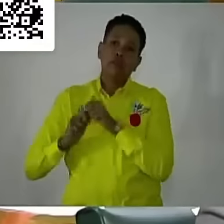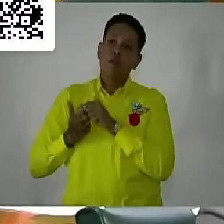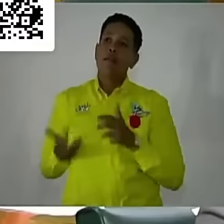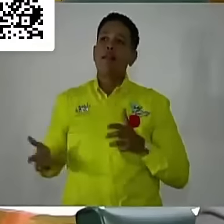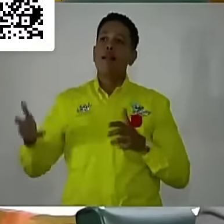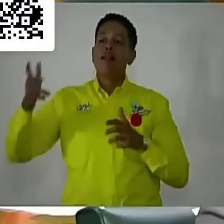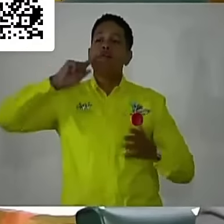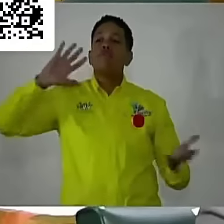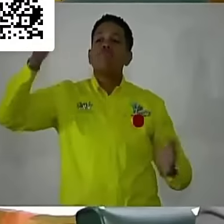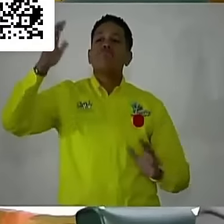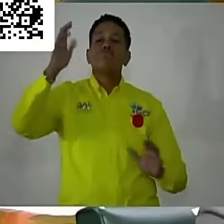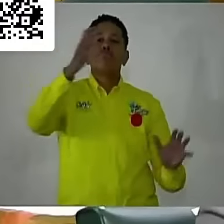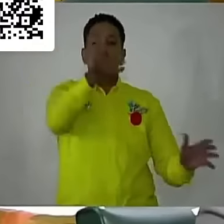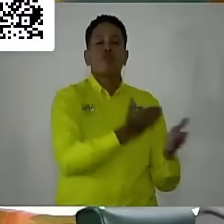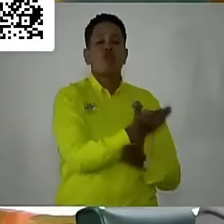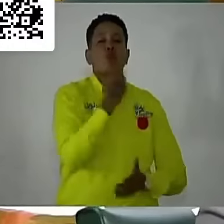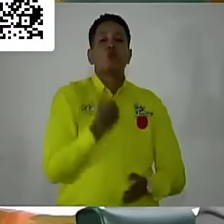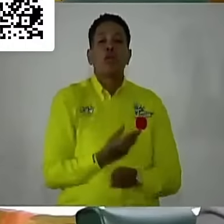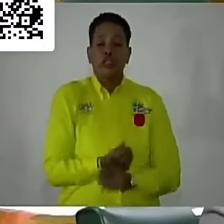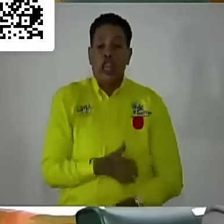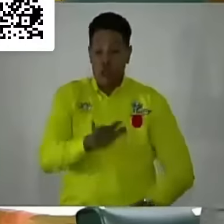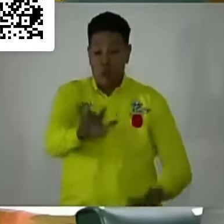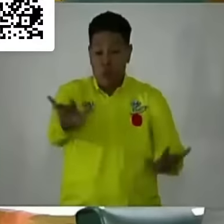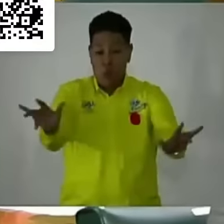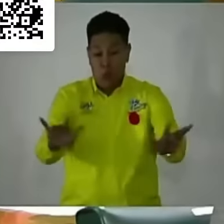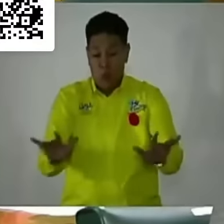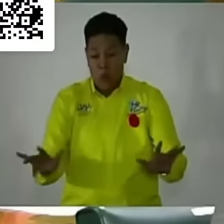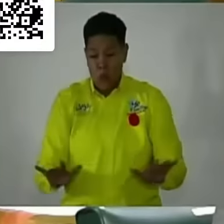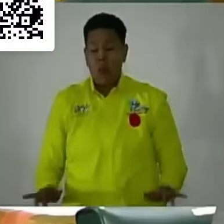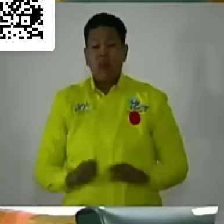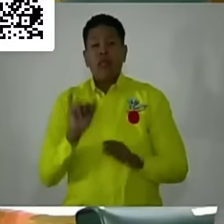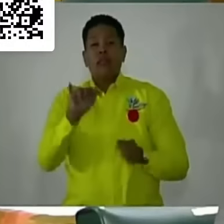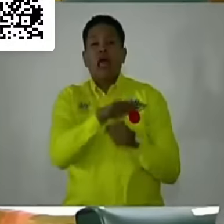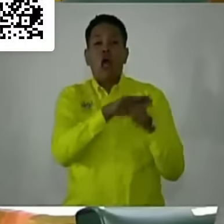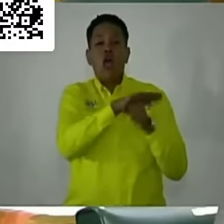work that needs to be done in that constituency.